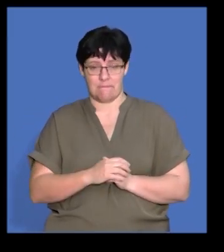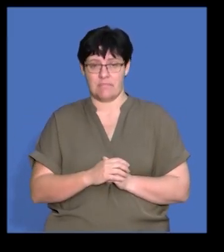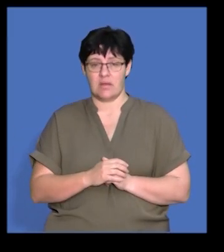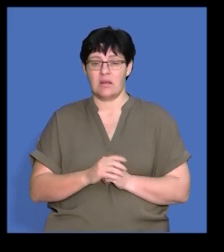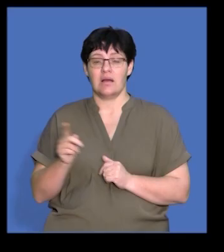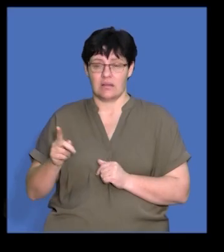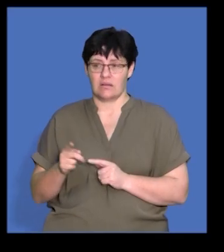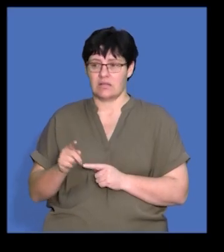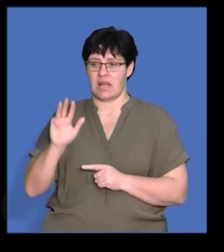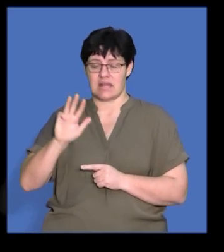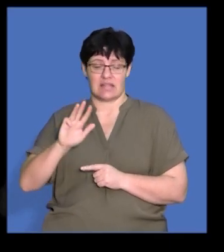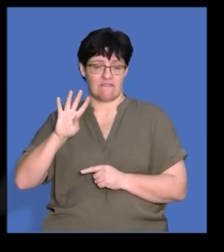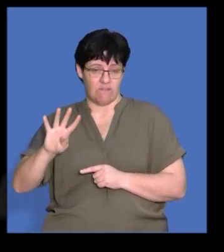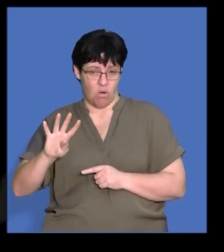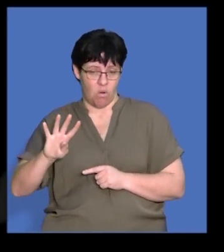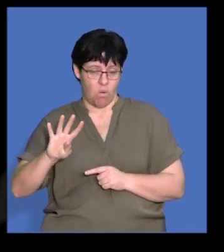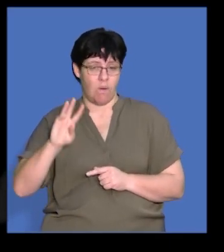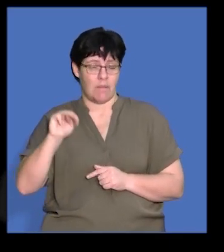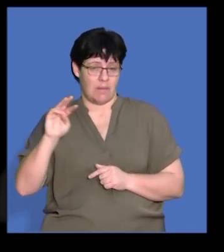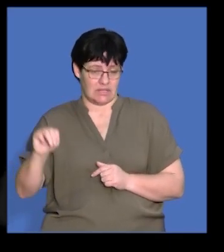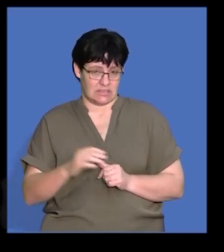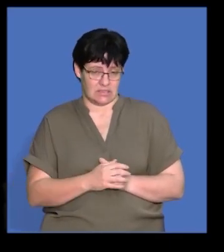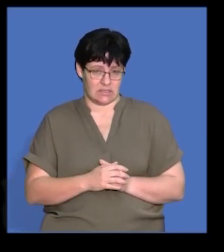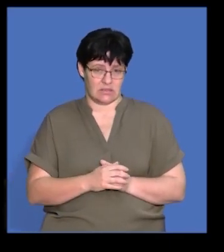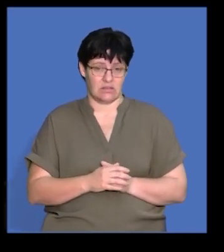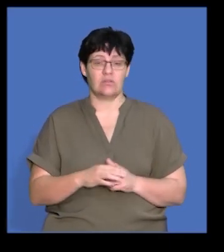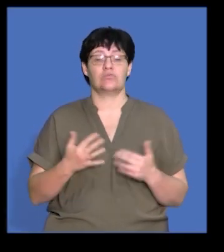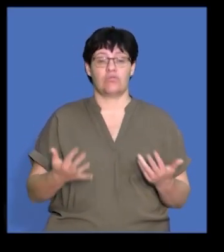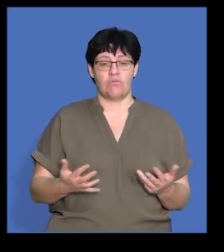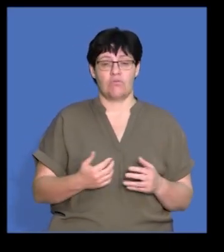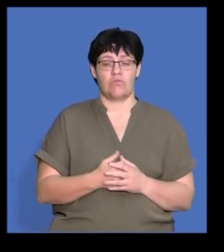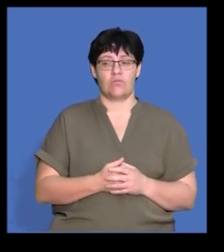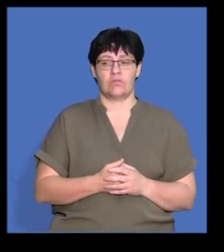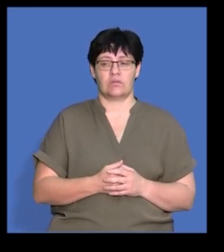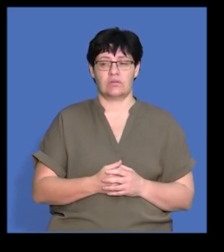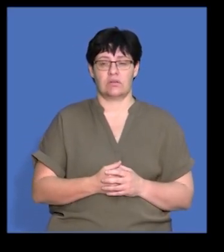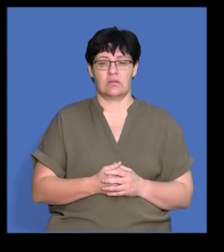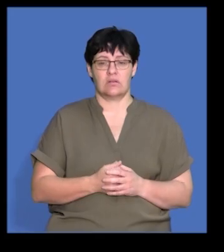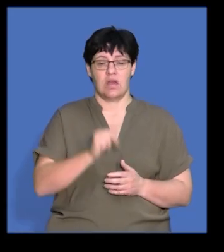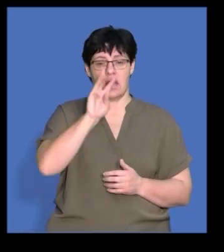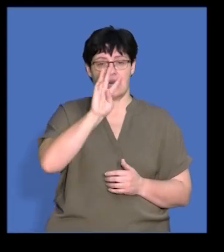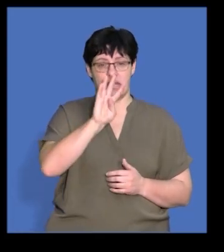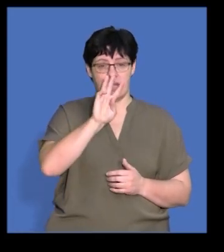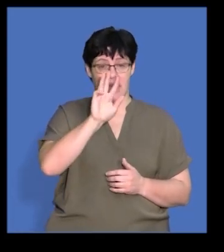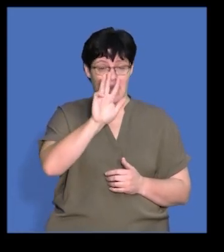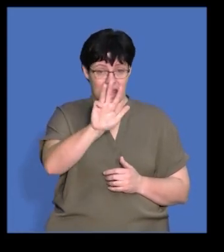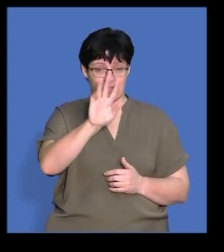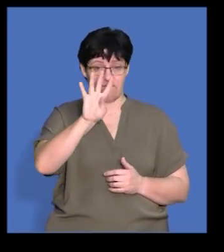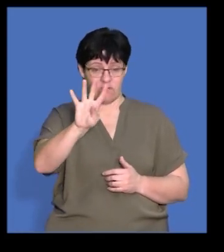and that's 94 millimeters. So I'm going to do 94